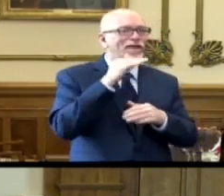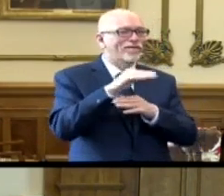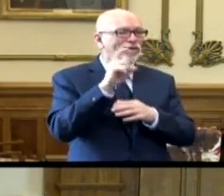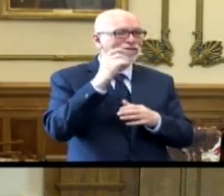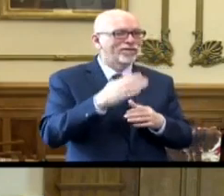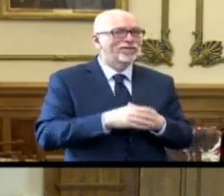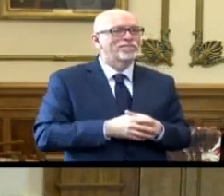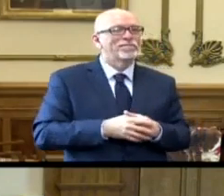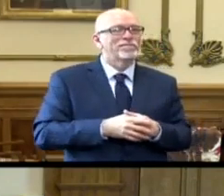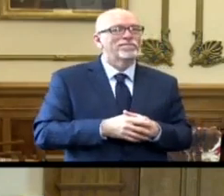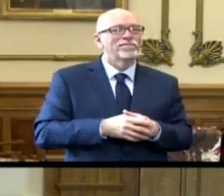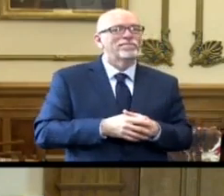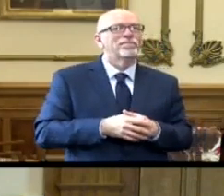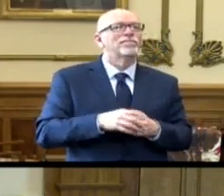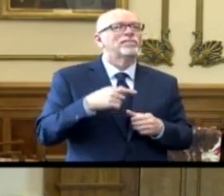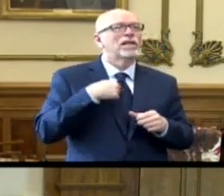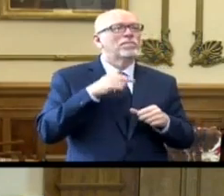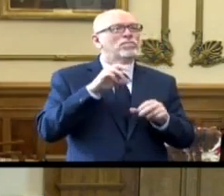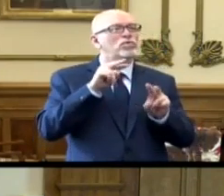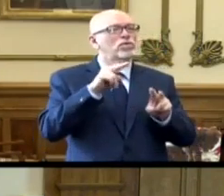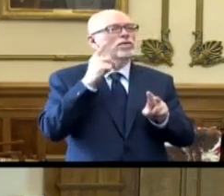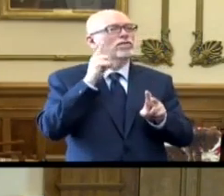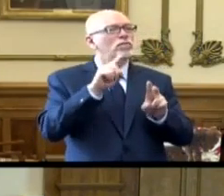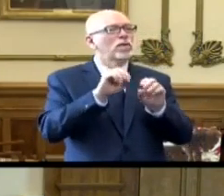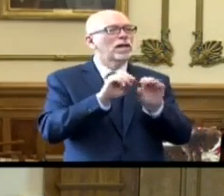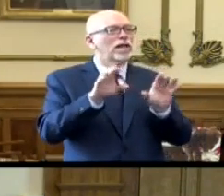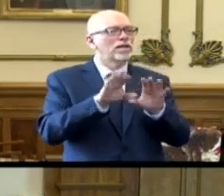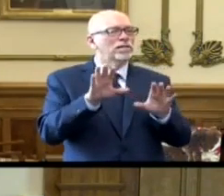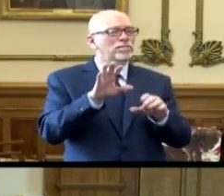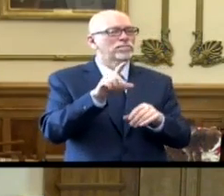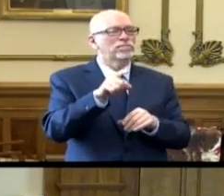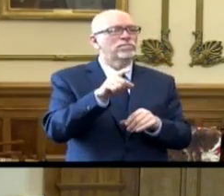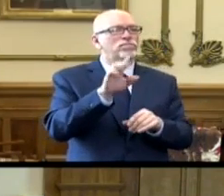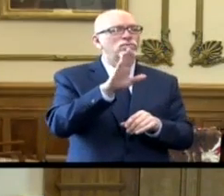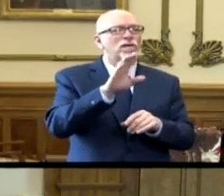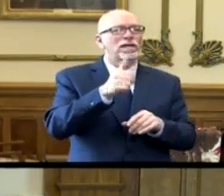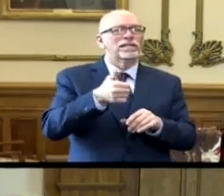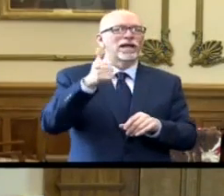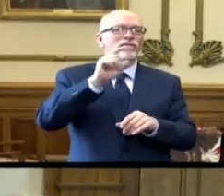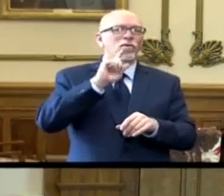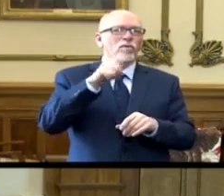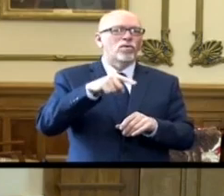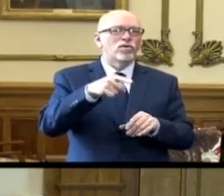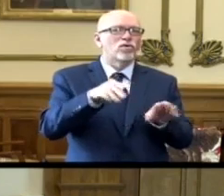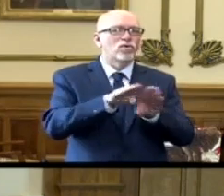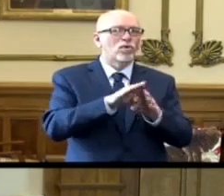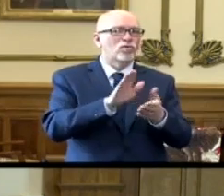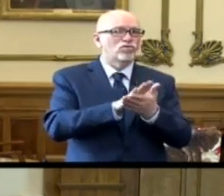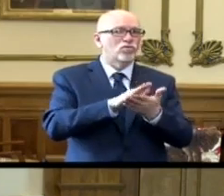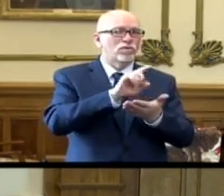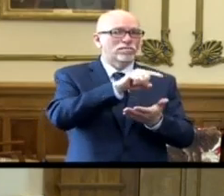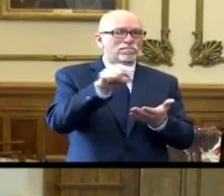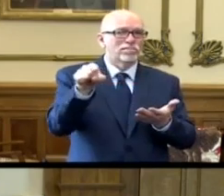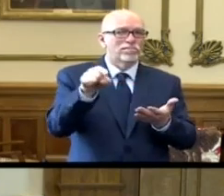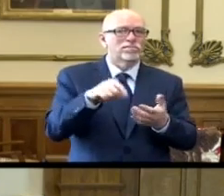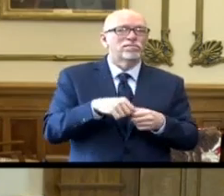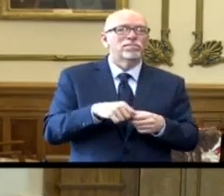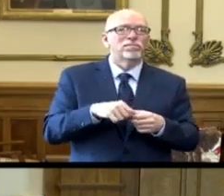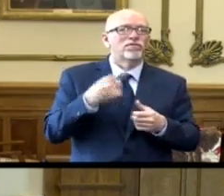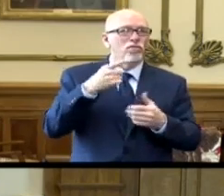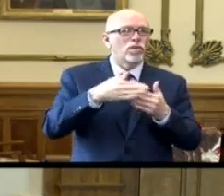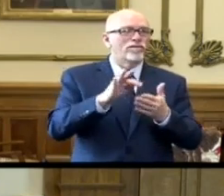afternoon, Governor. I'm looking for some clarification on your executive order closing school facilities until the end of the school